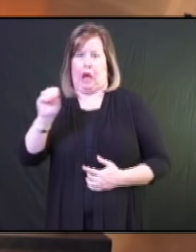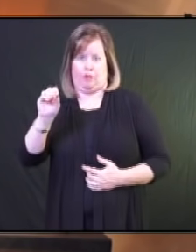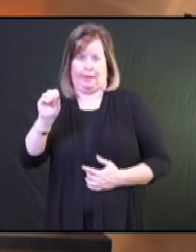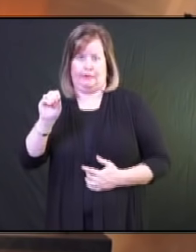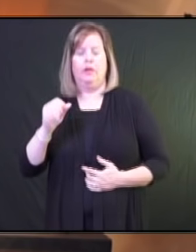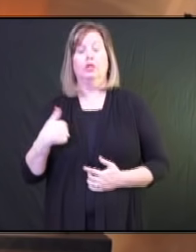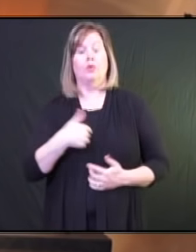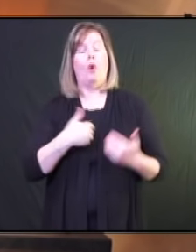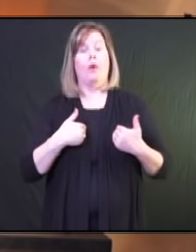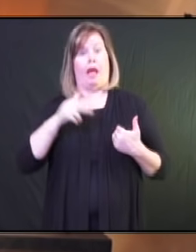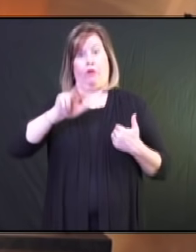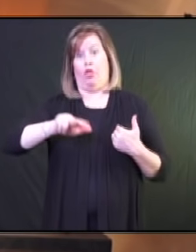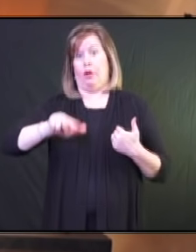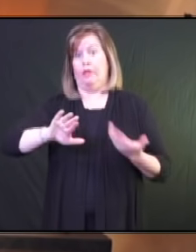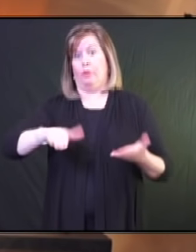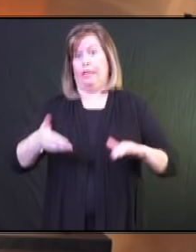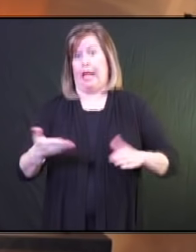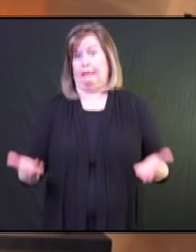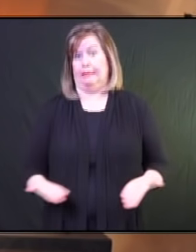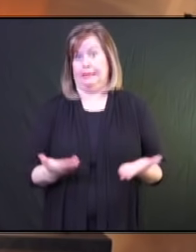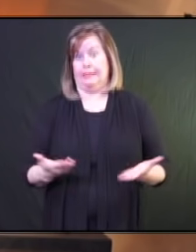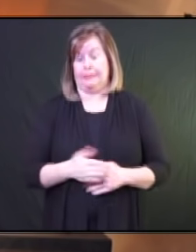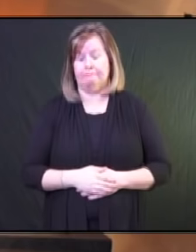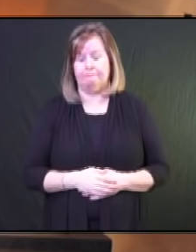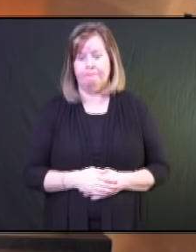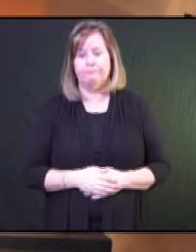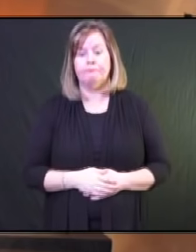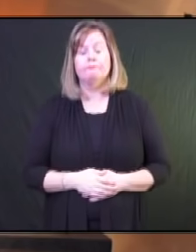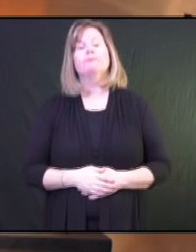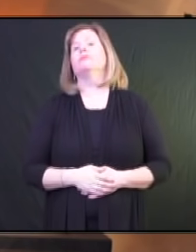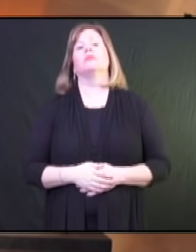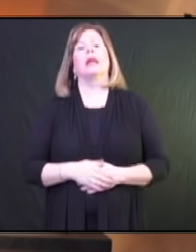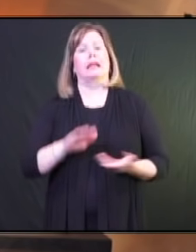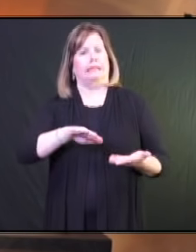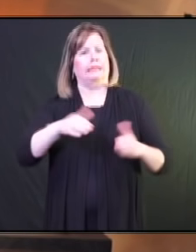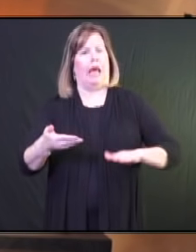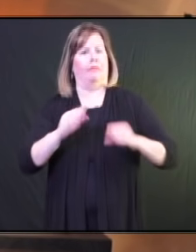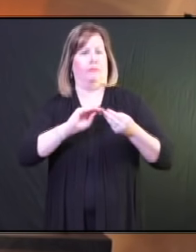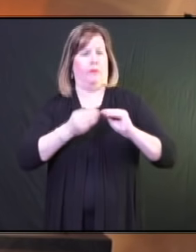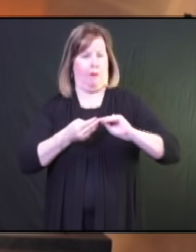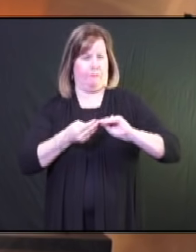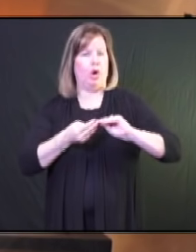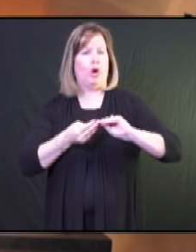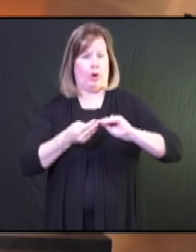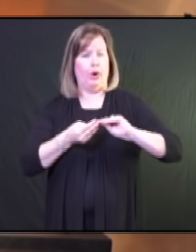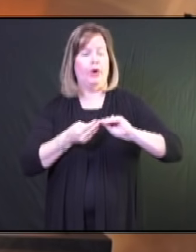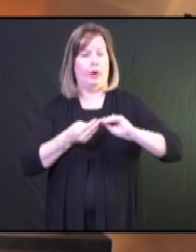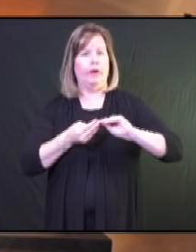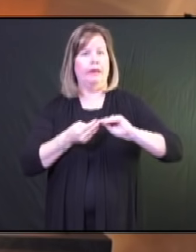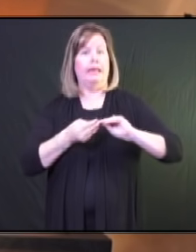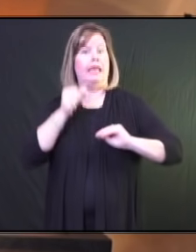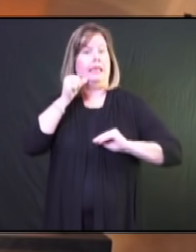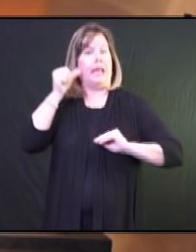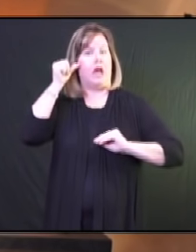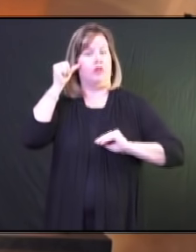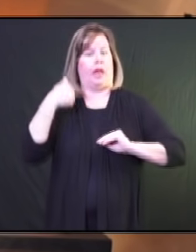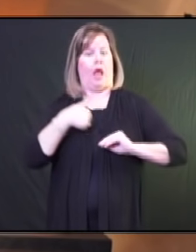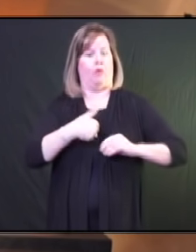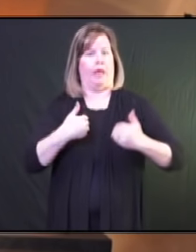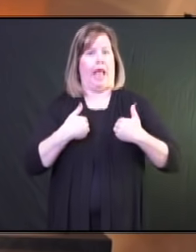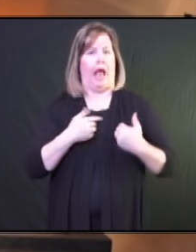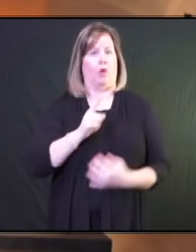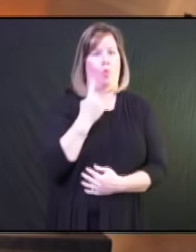far. Of the deaths so far, yesterday, for instance, we had one of the